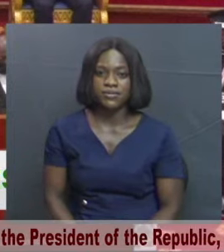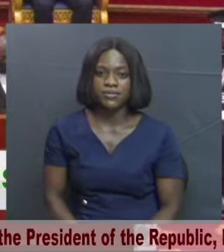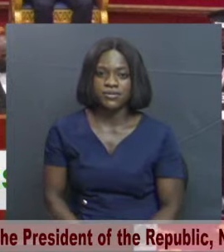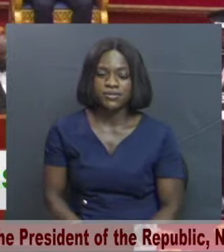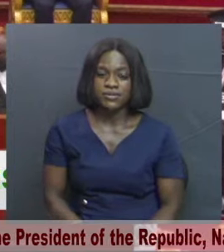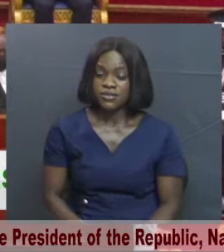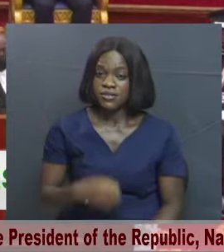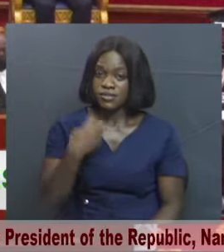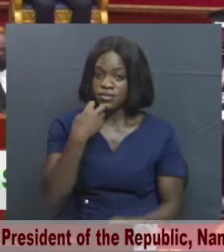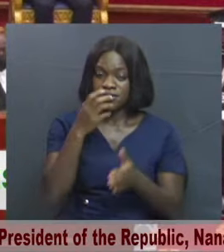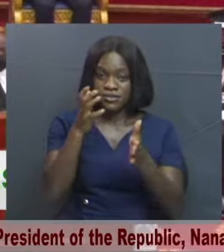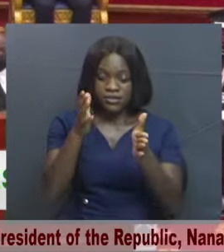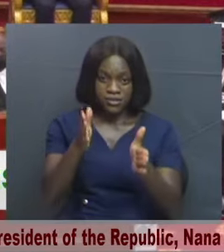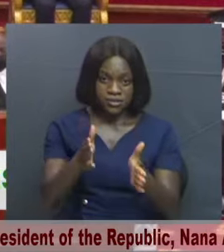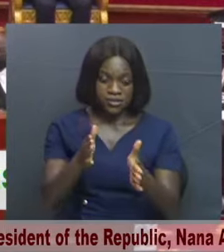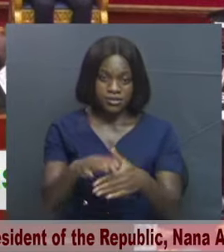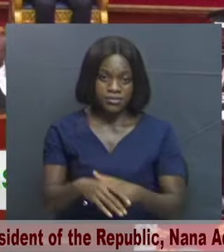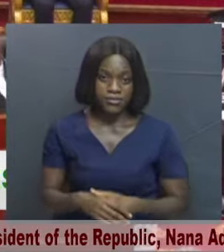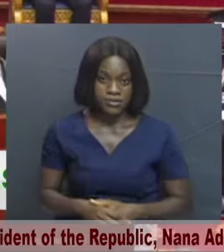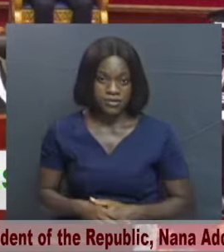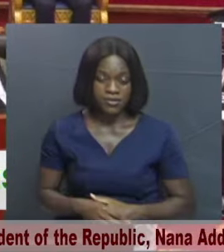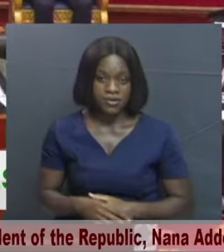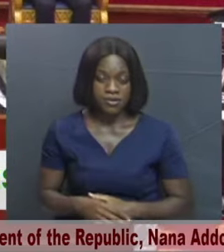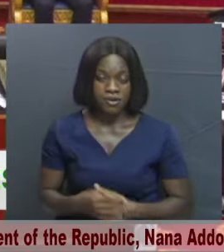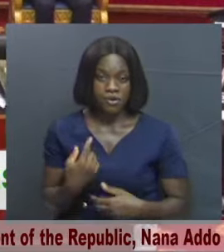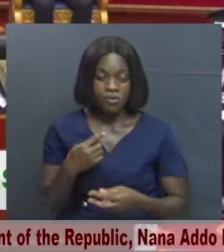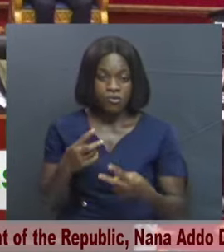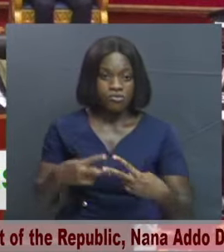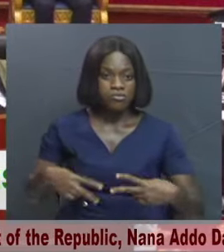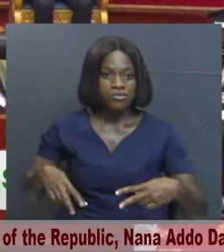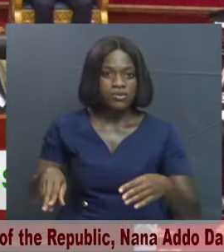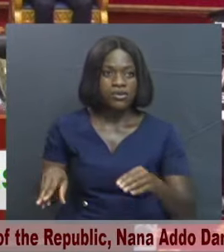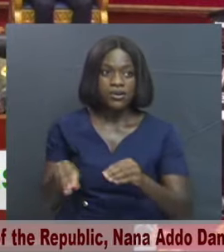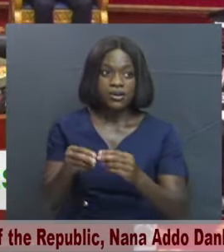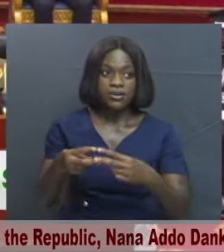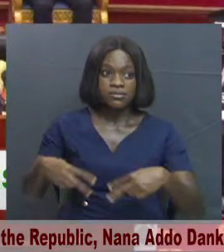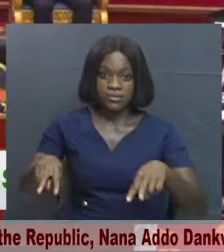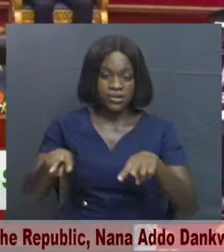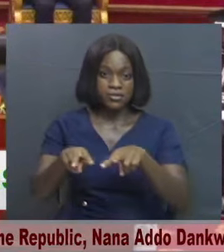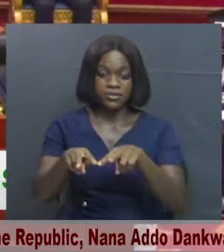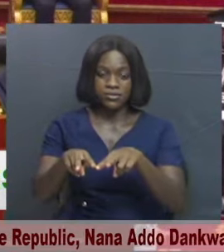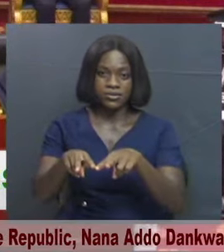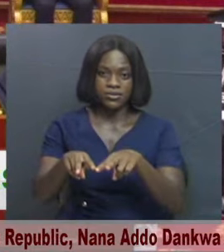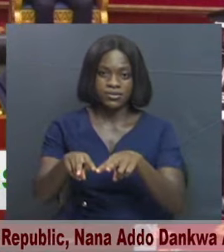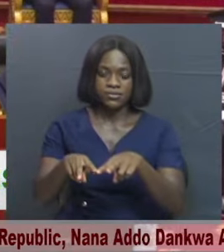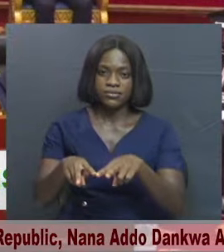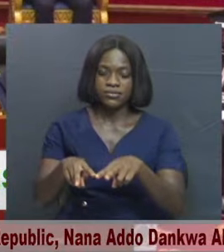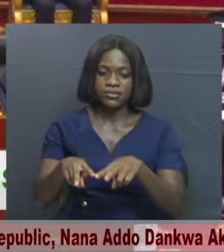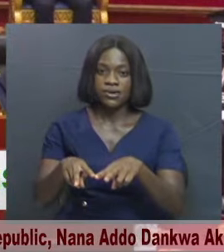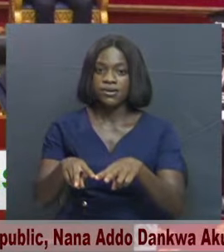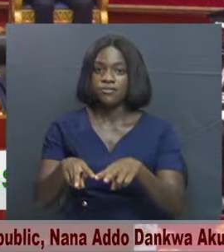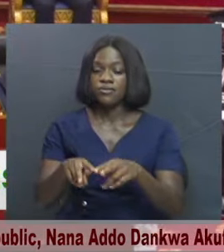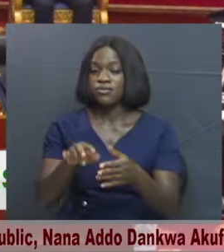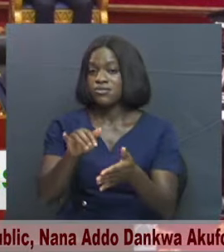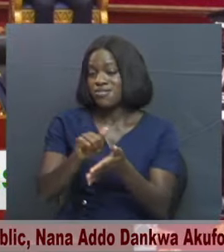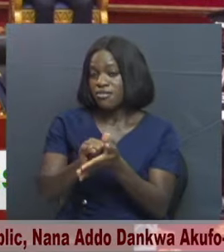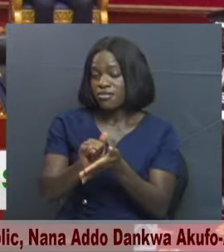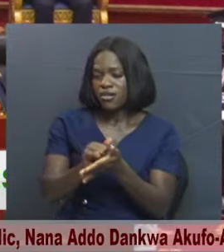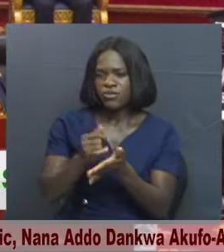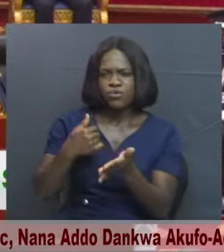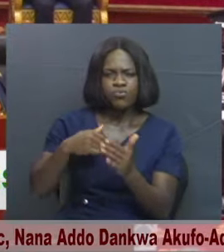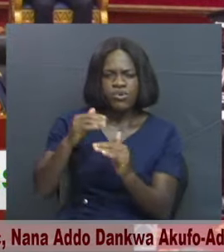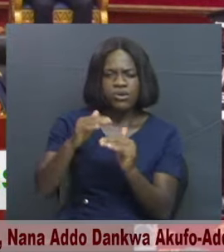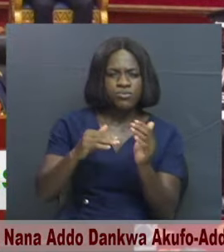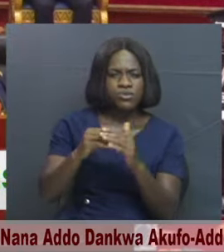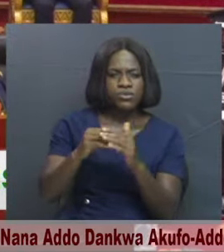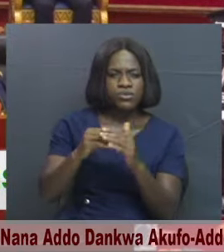Mr Speaker to add value to these volumes of production we have constructed through